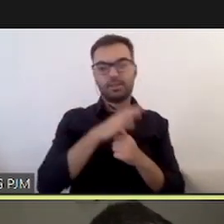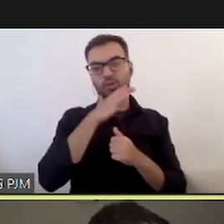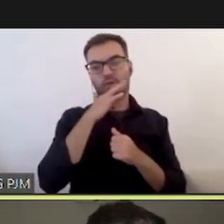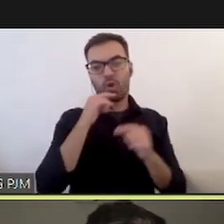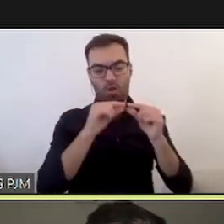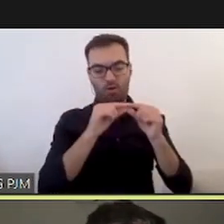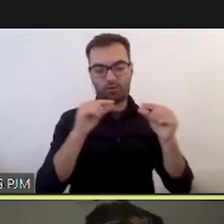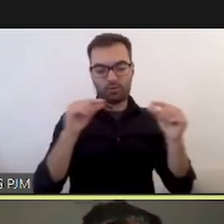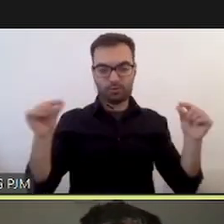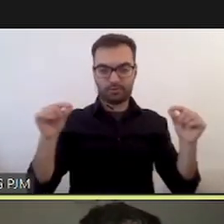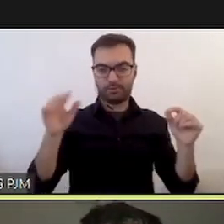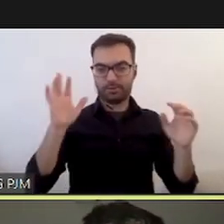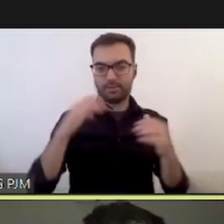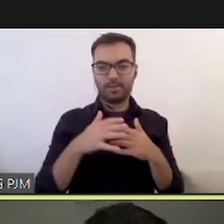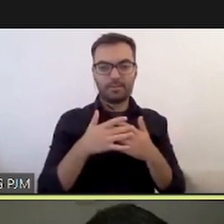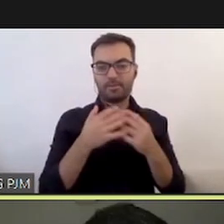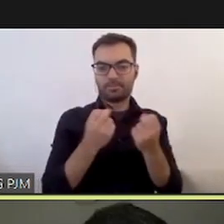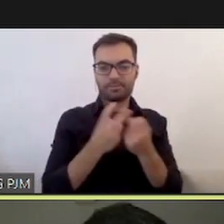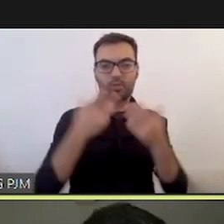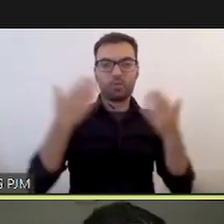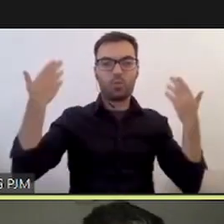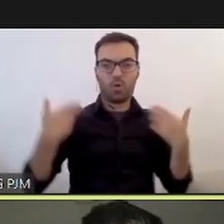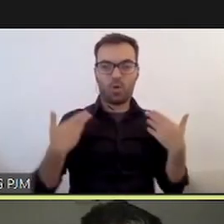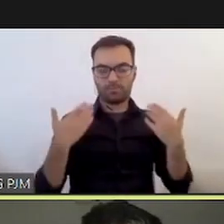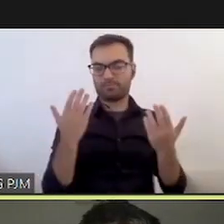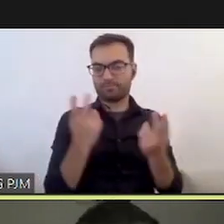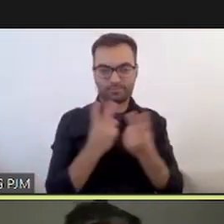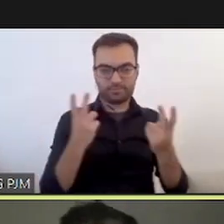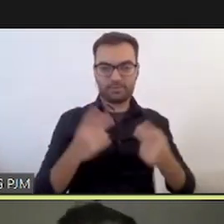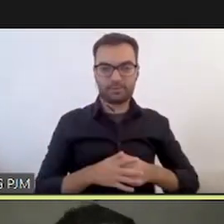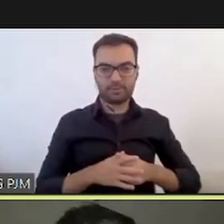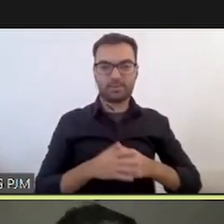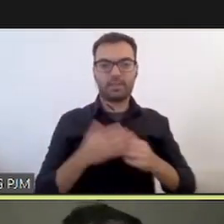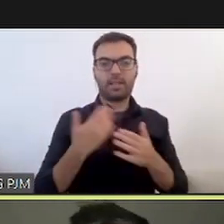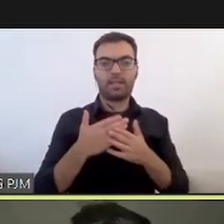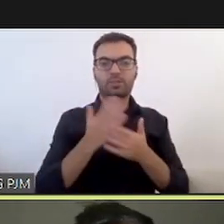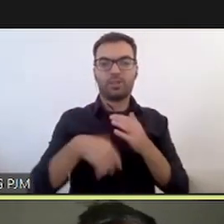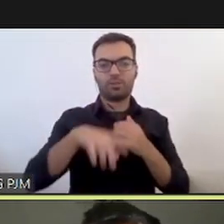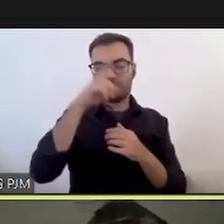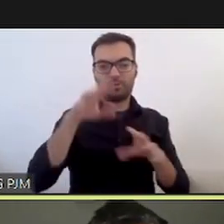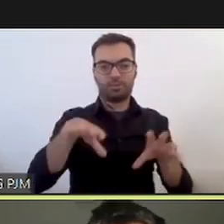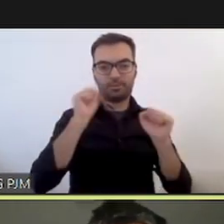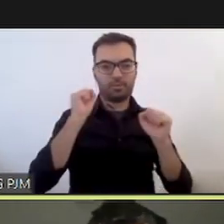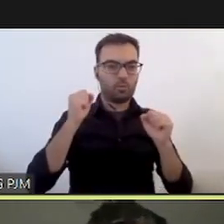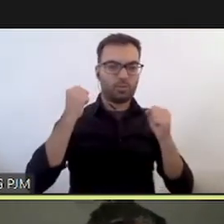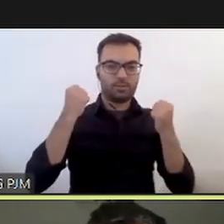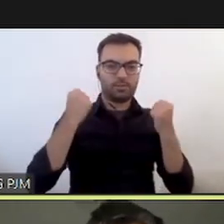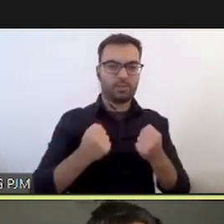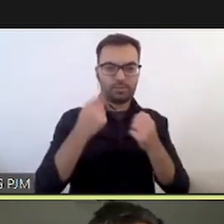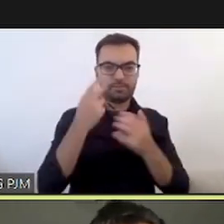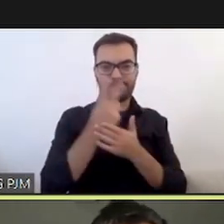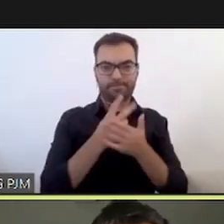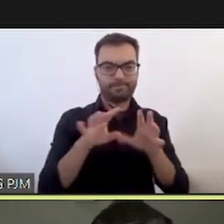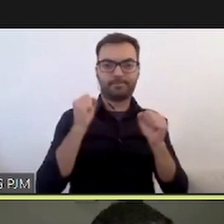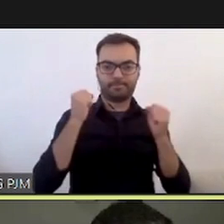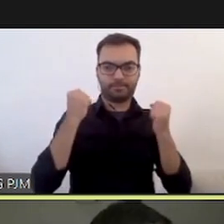of this font is almost the same as the background. So for some people, it might be a little bit a challenge